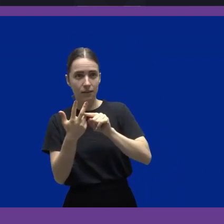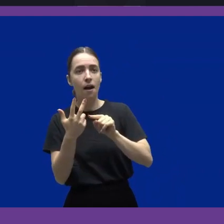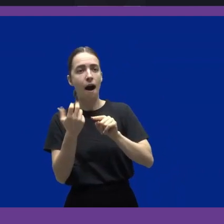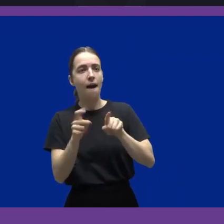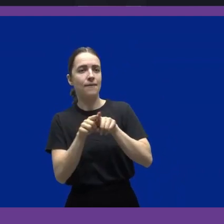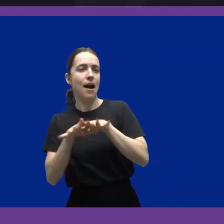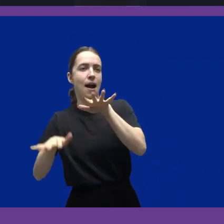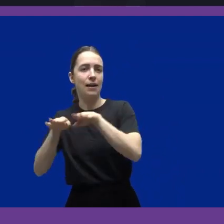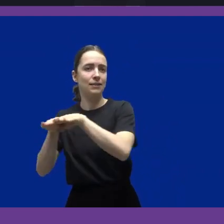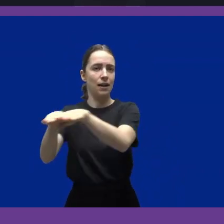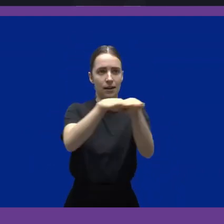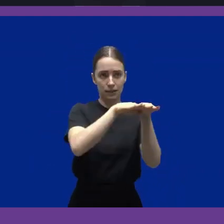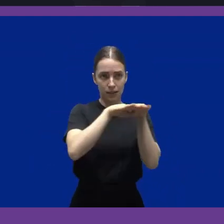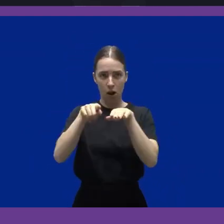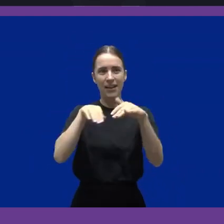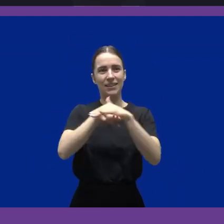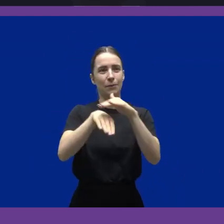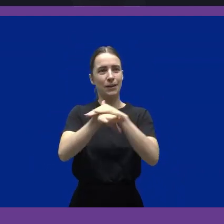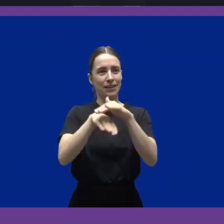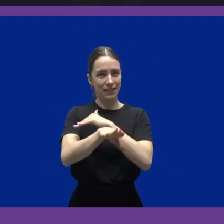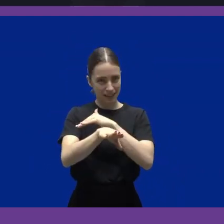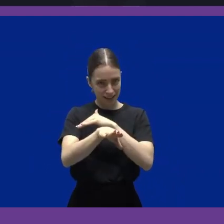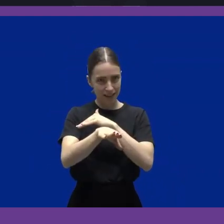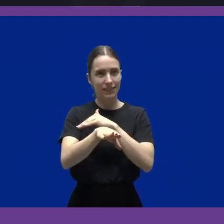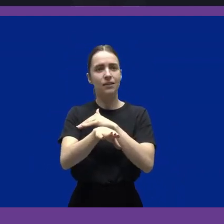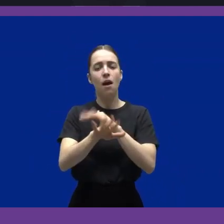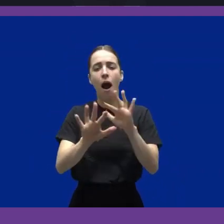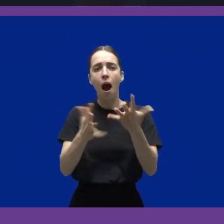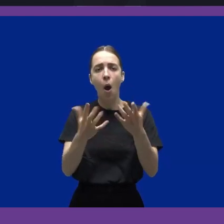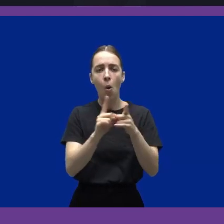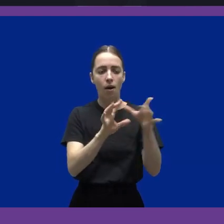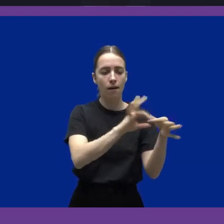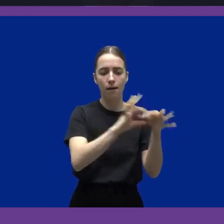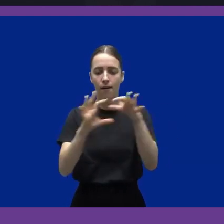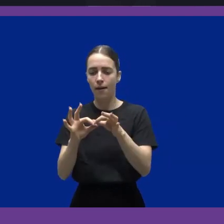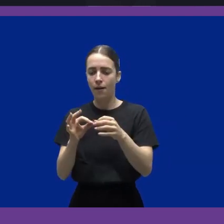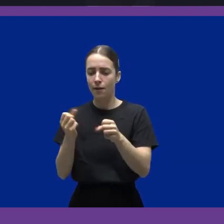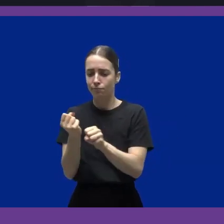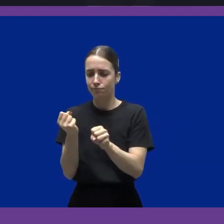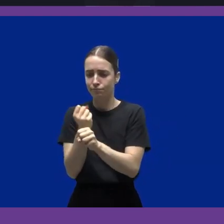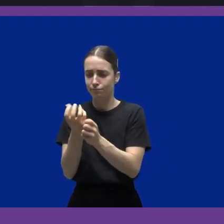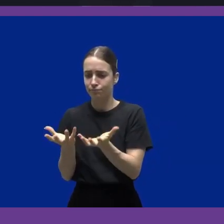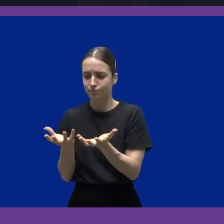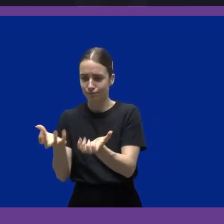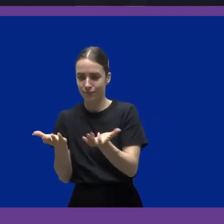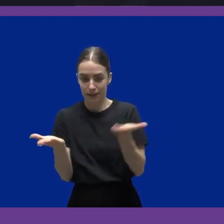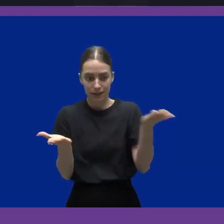emergency communications by the public safety answering points, including the 112.